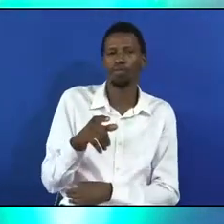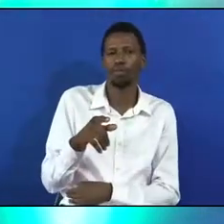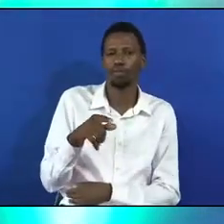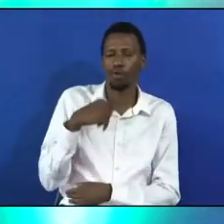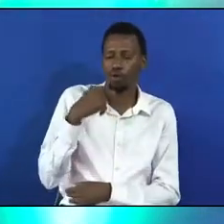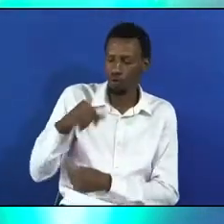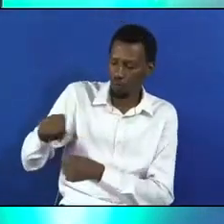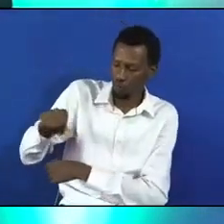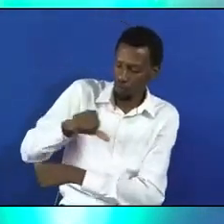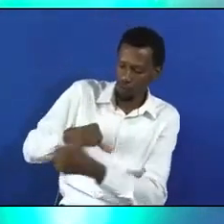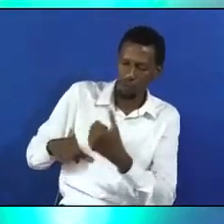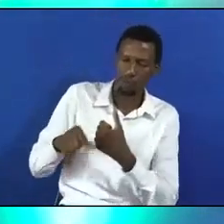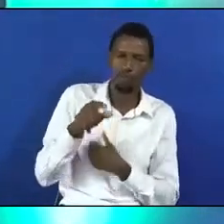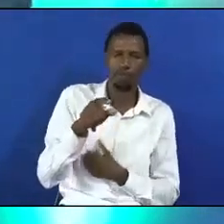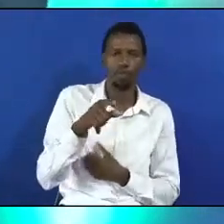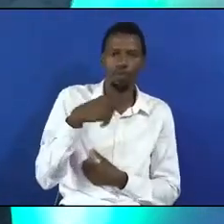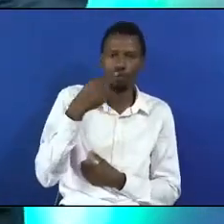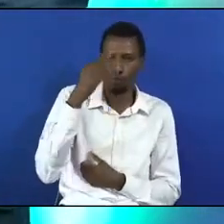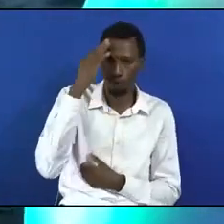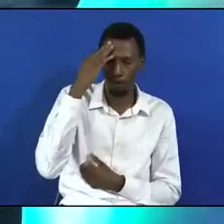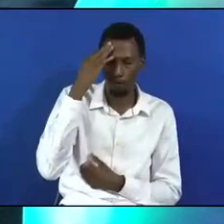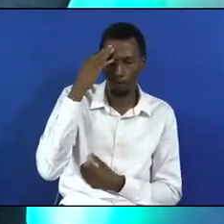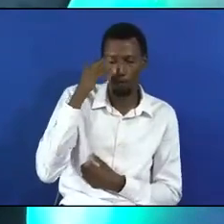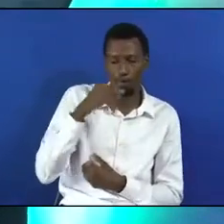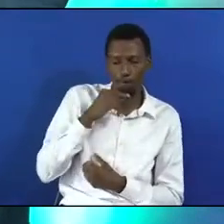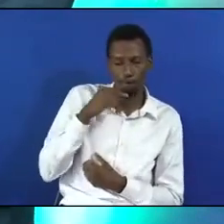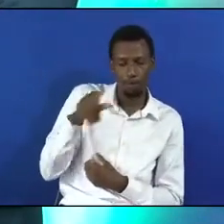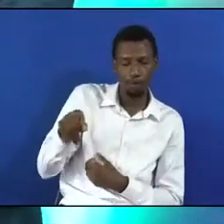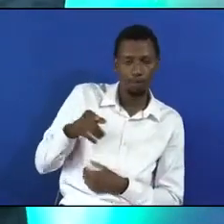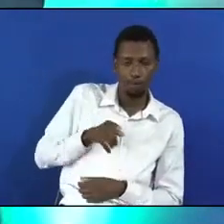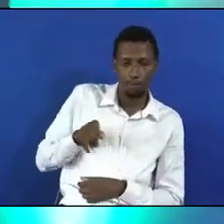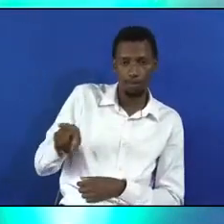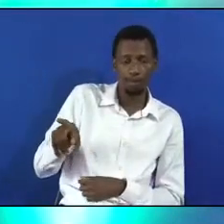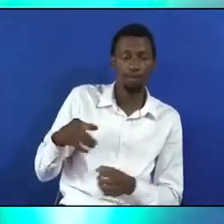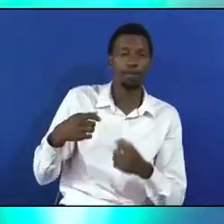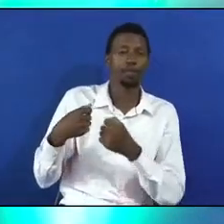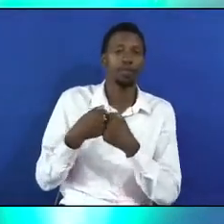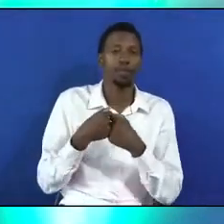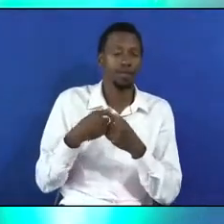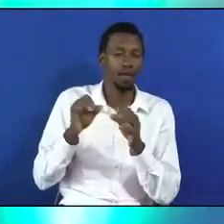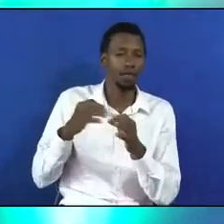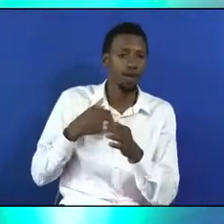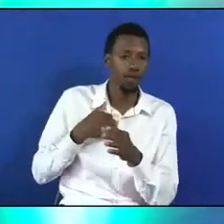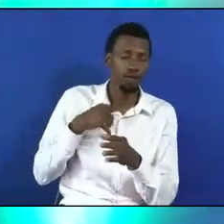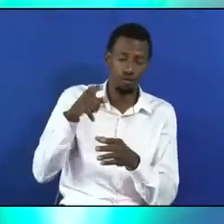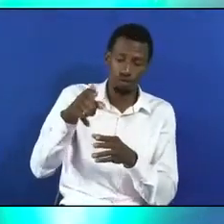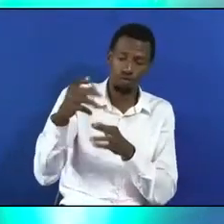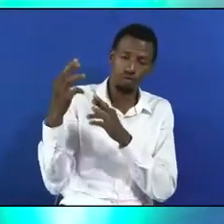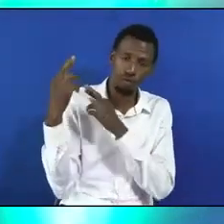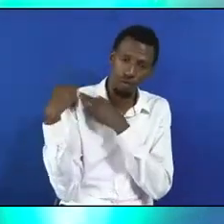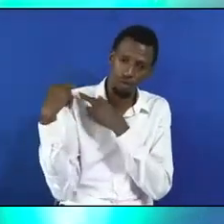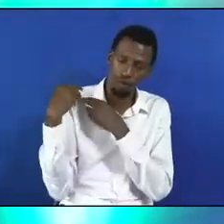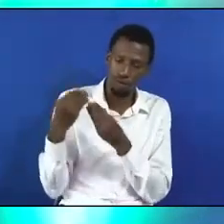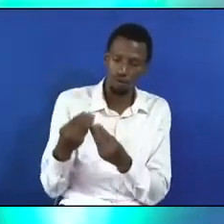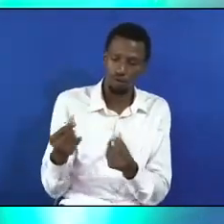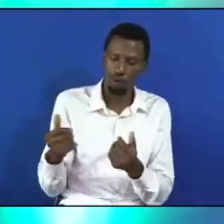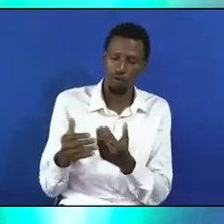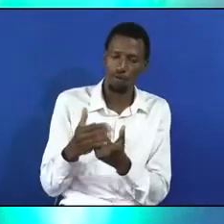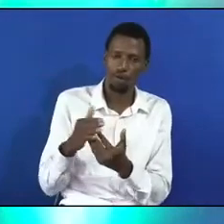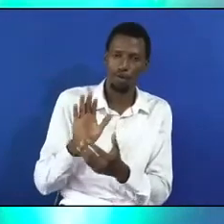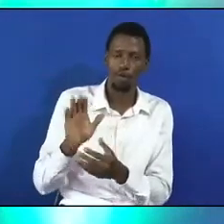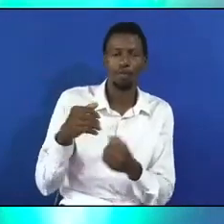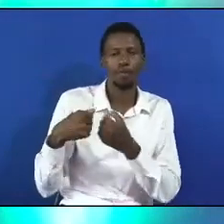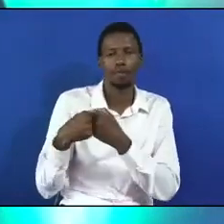who is around you, the one whom you know. And if he or she has a challenge, you are responsible to take care of